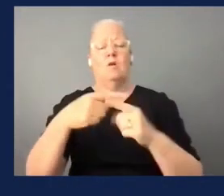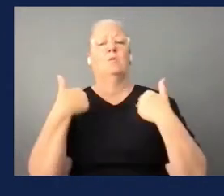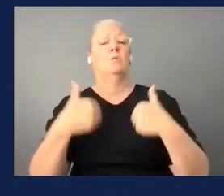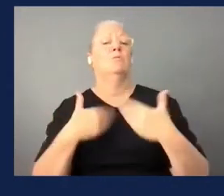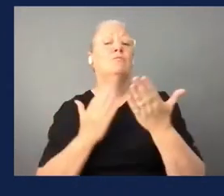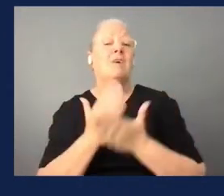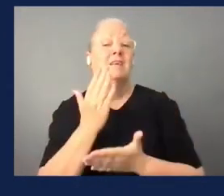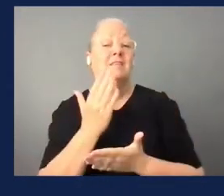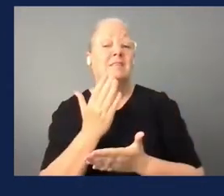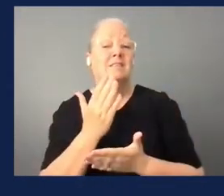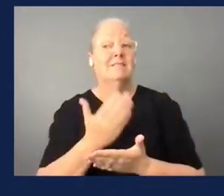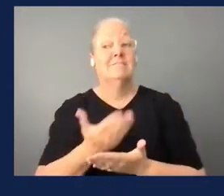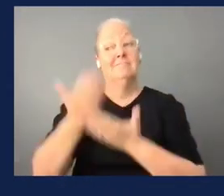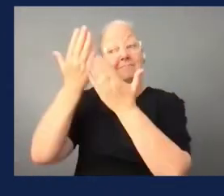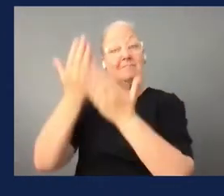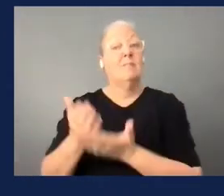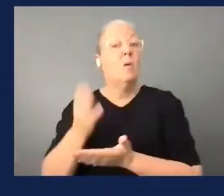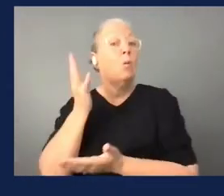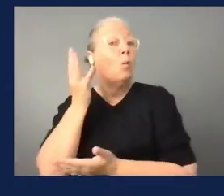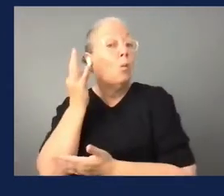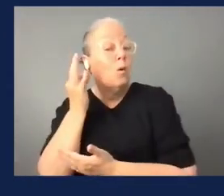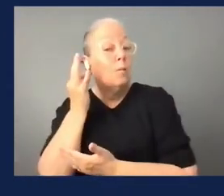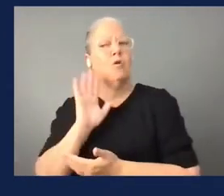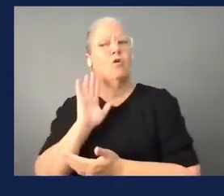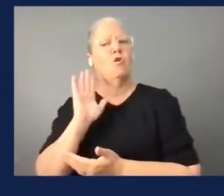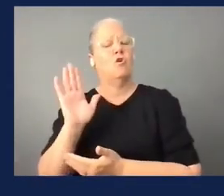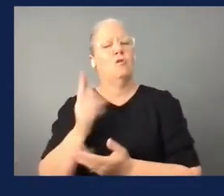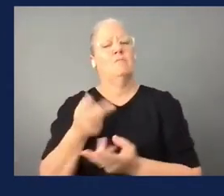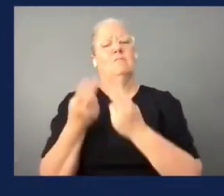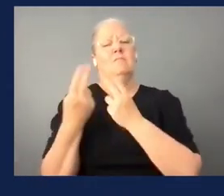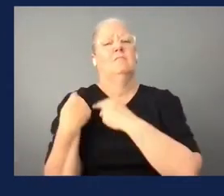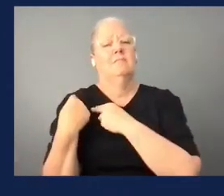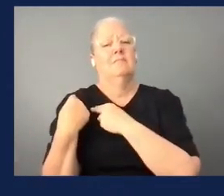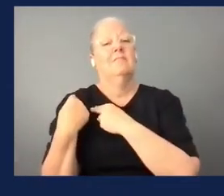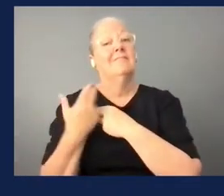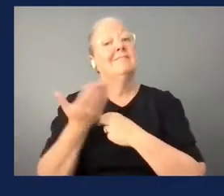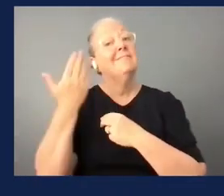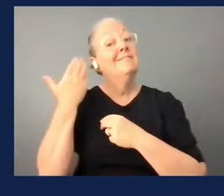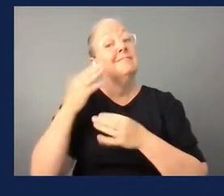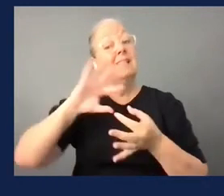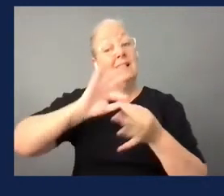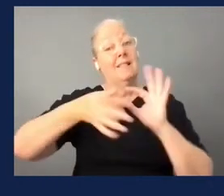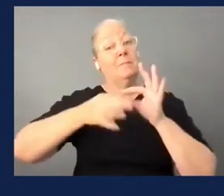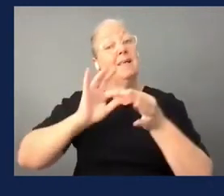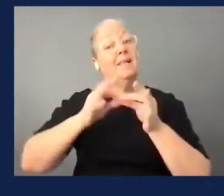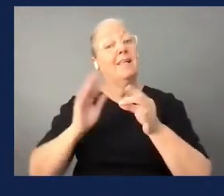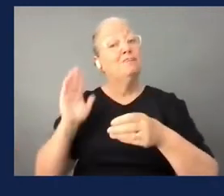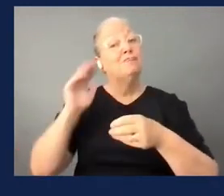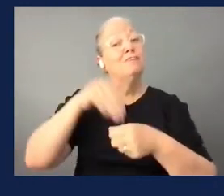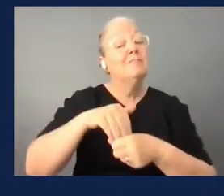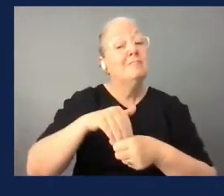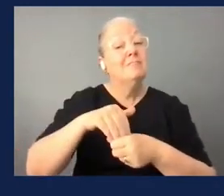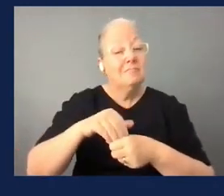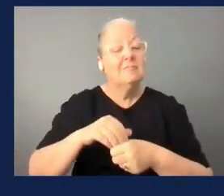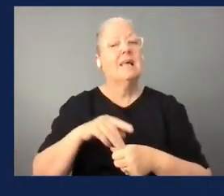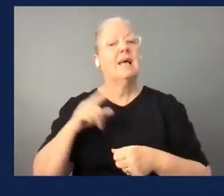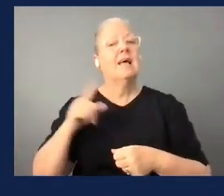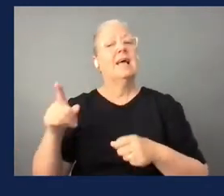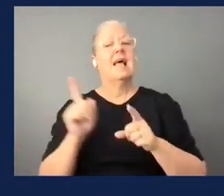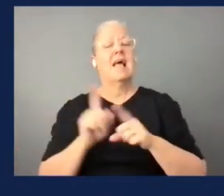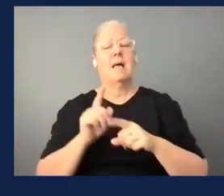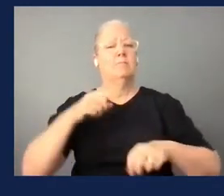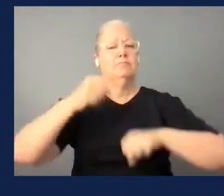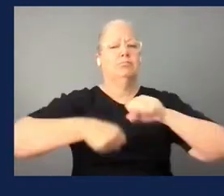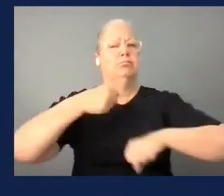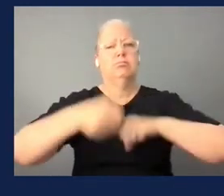that portfolio is that she is a former Olympian herself in high performance cycling. And